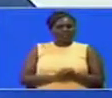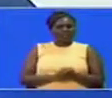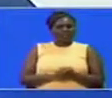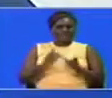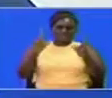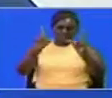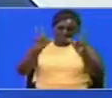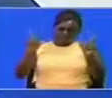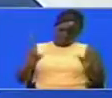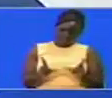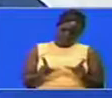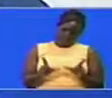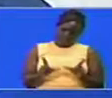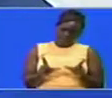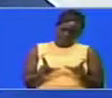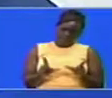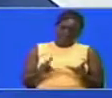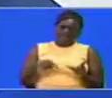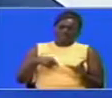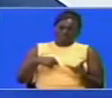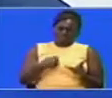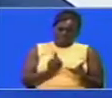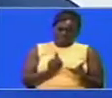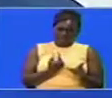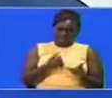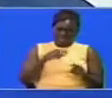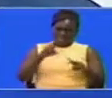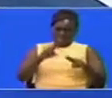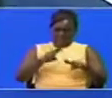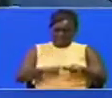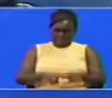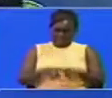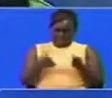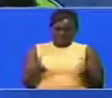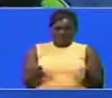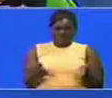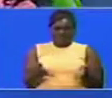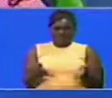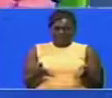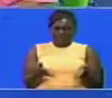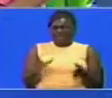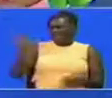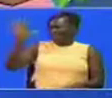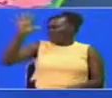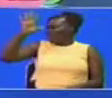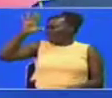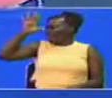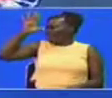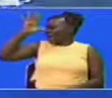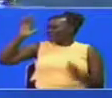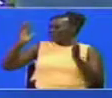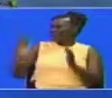Linda, I am sorry that I am seated with men who are simply lying.